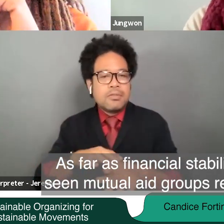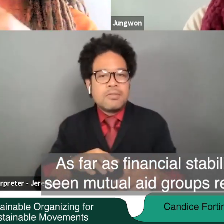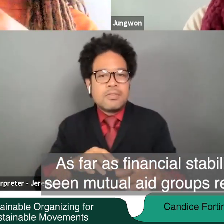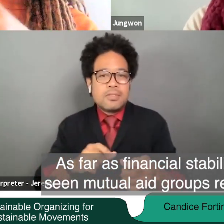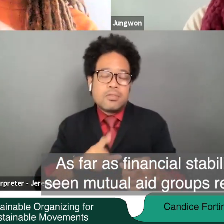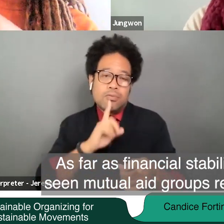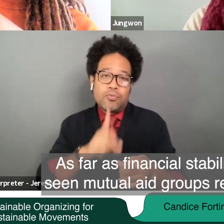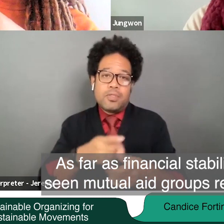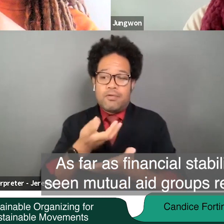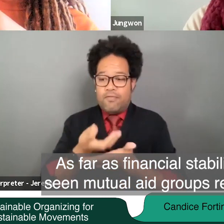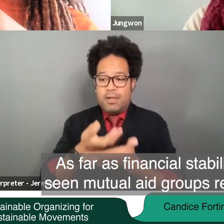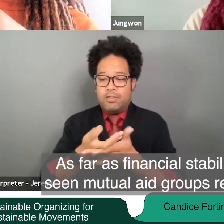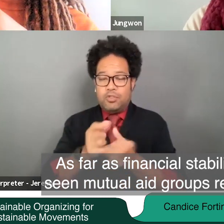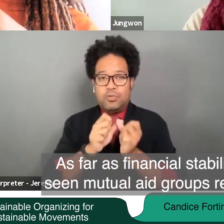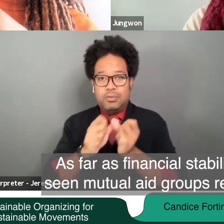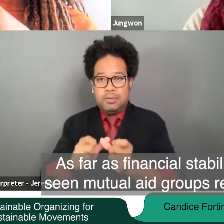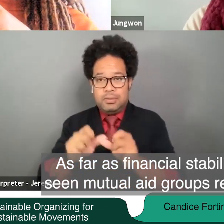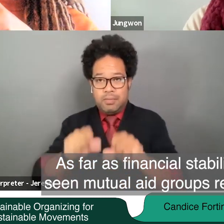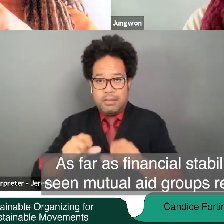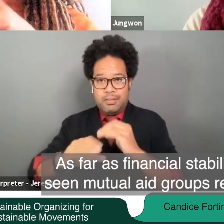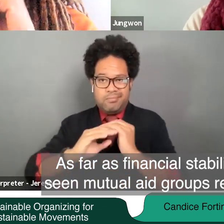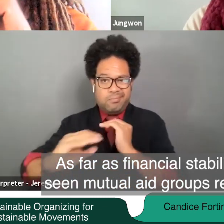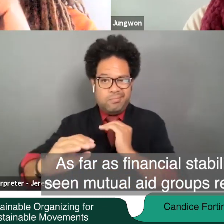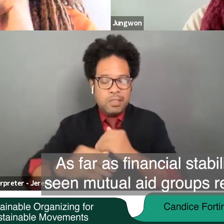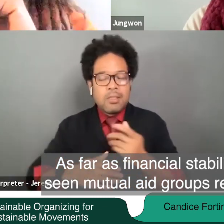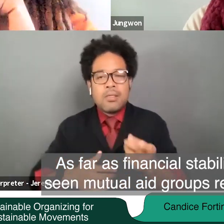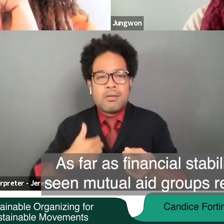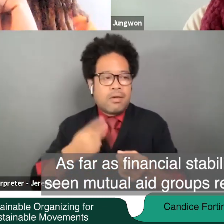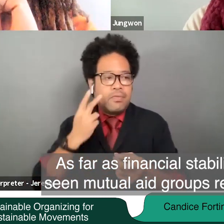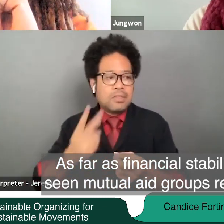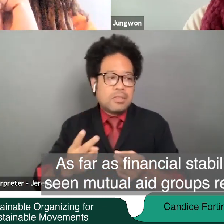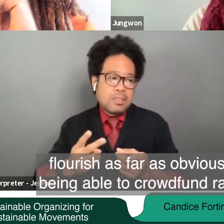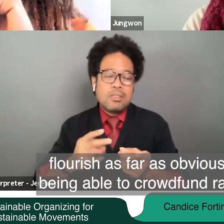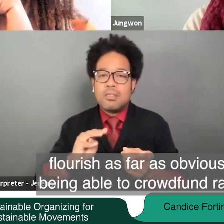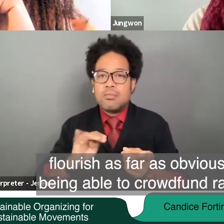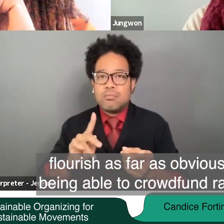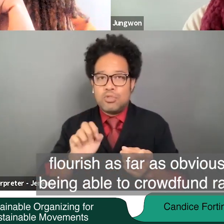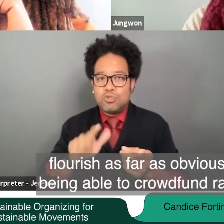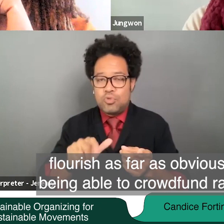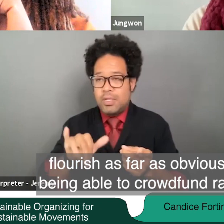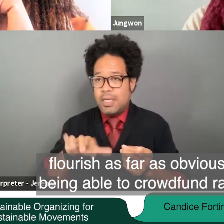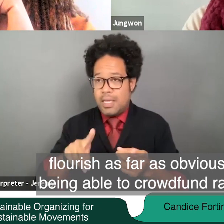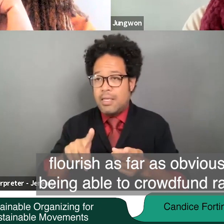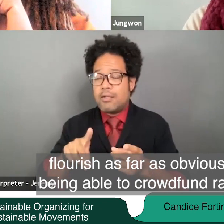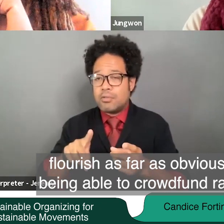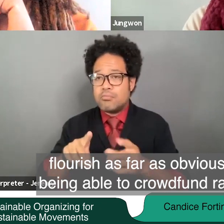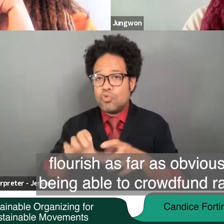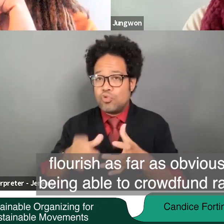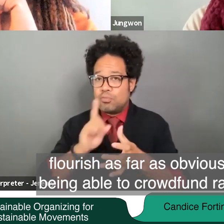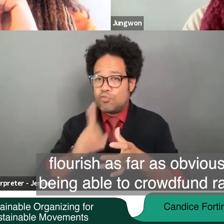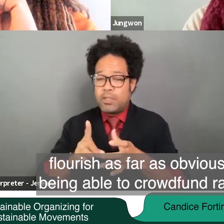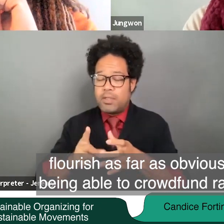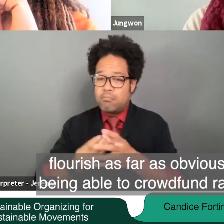As far as financial stability, I have seen mutual aid groups really, really flourish as far as